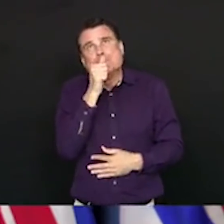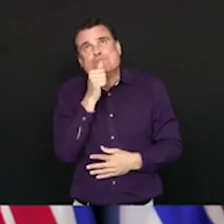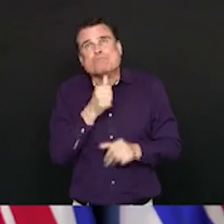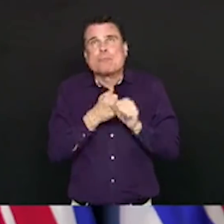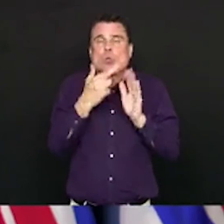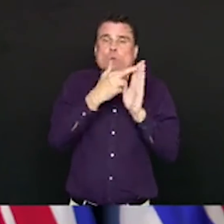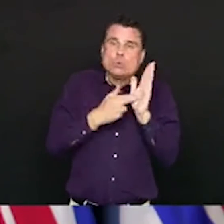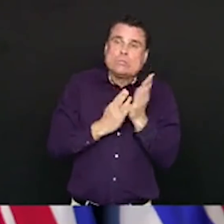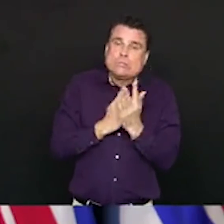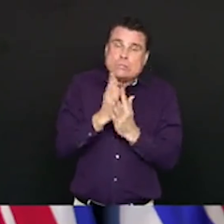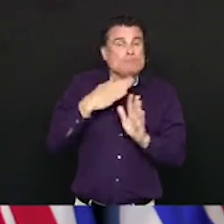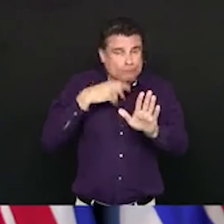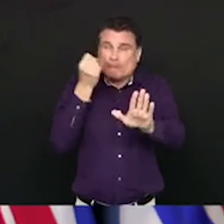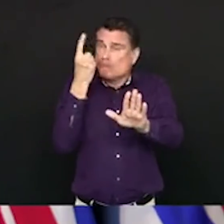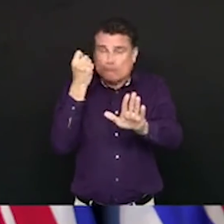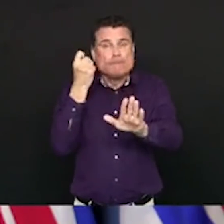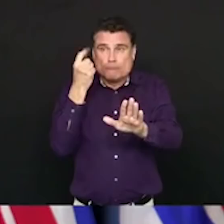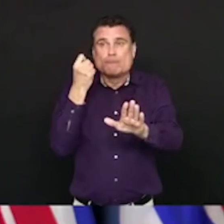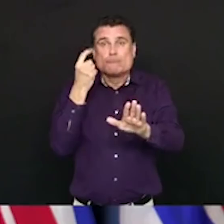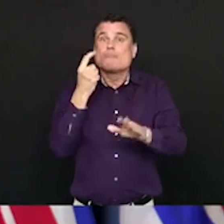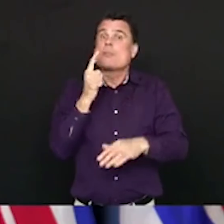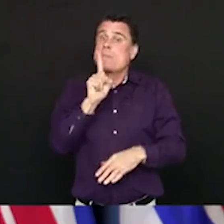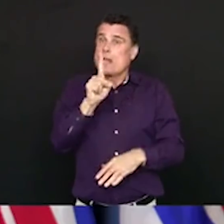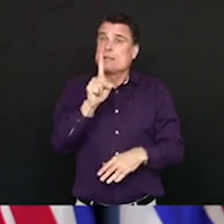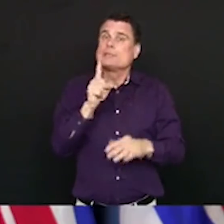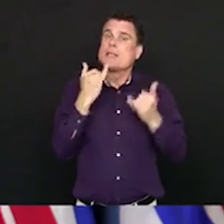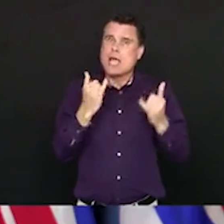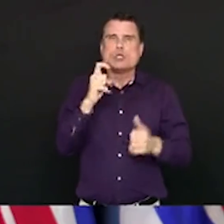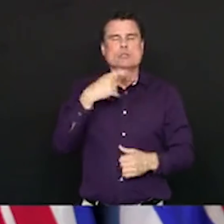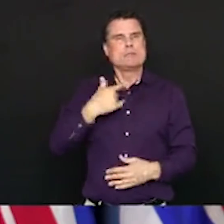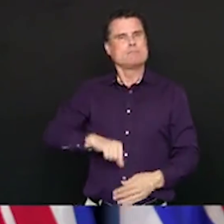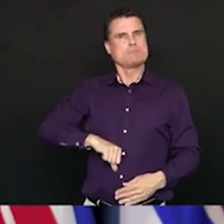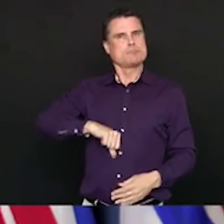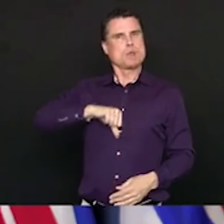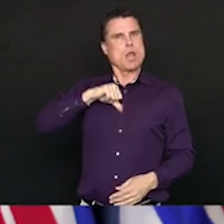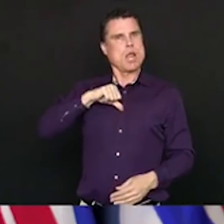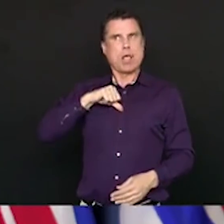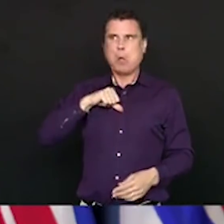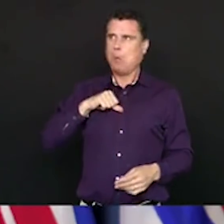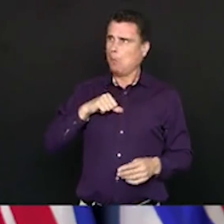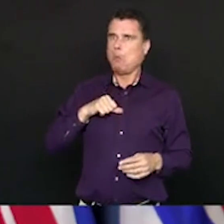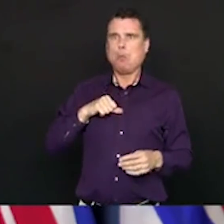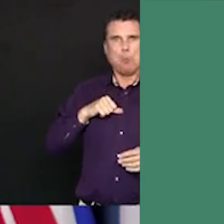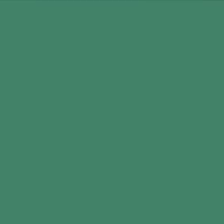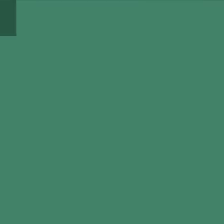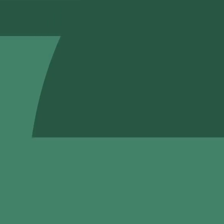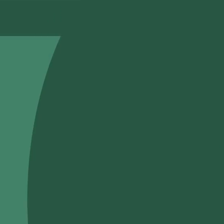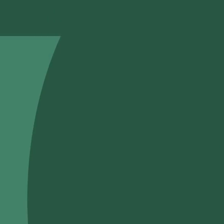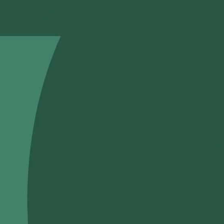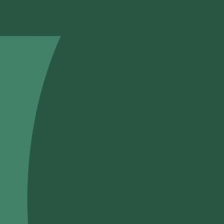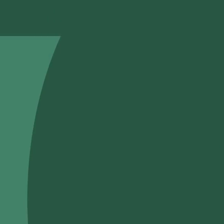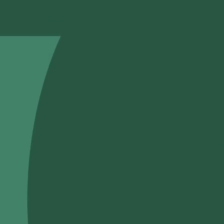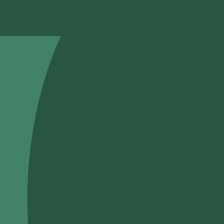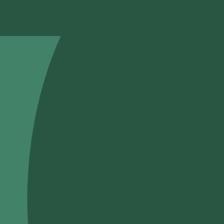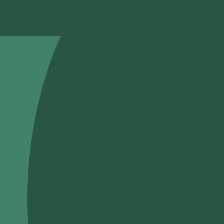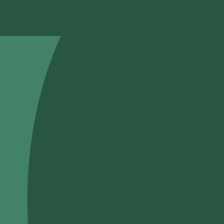curve flattened completely, the sooner we'll be able to get back to a sense of normalcy that we're all yearning for at this point.